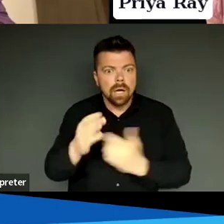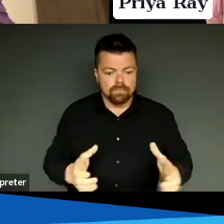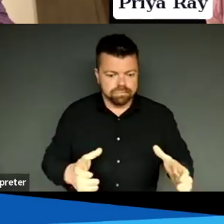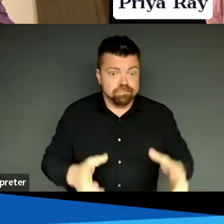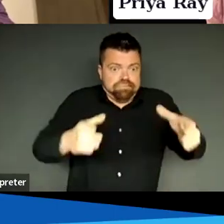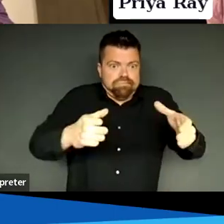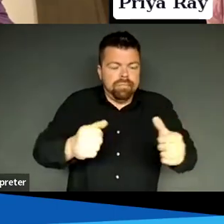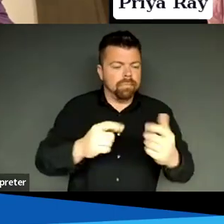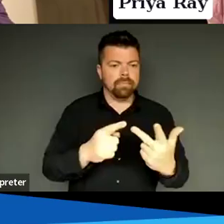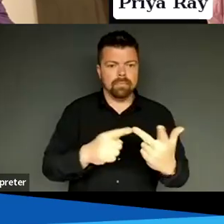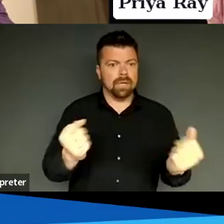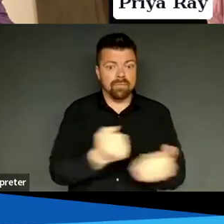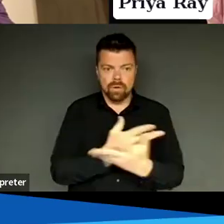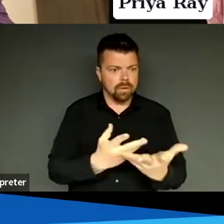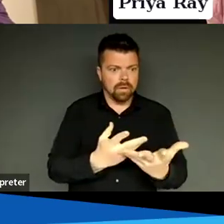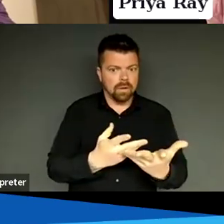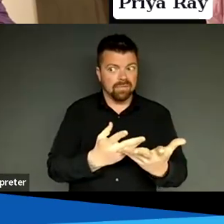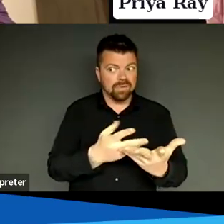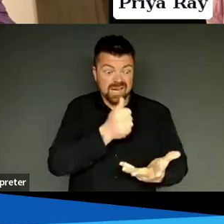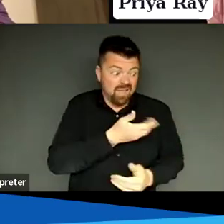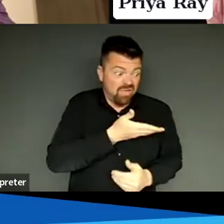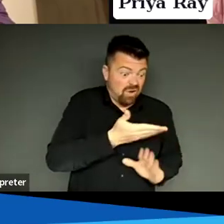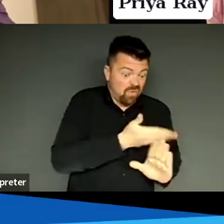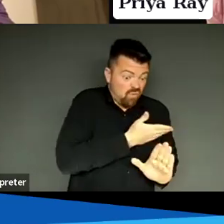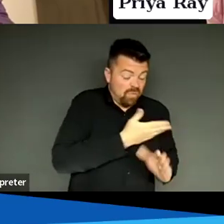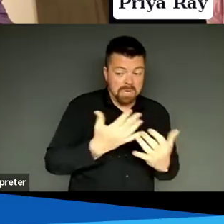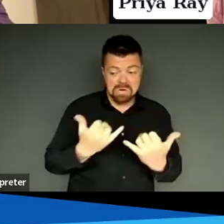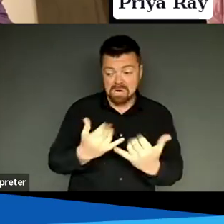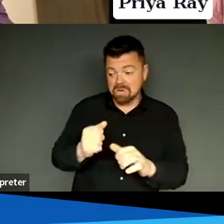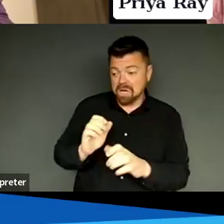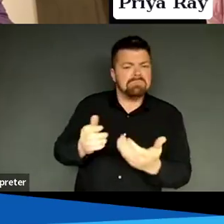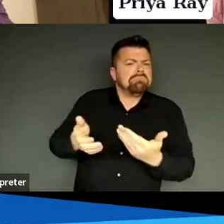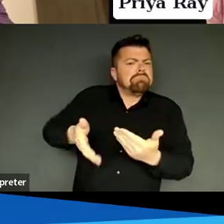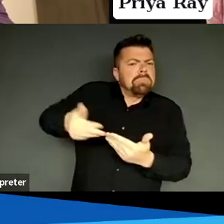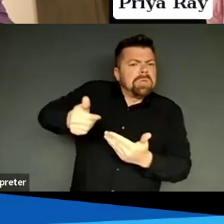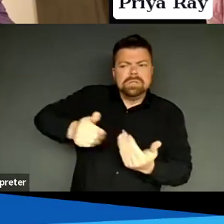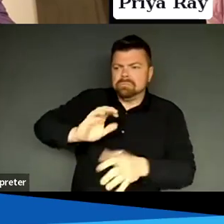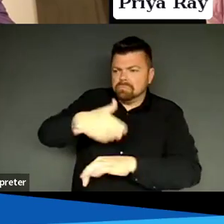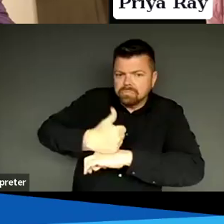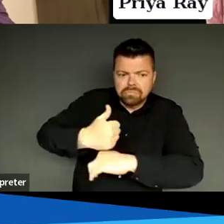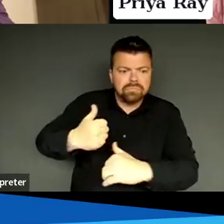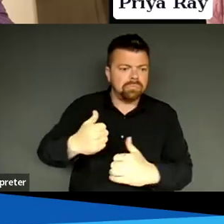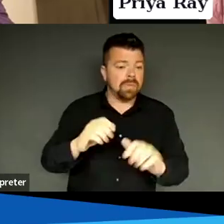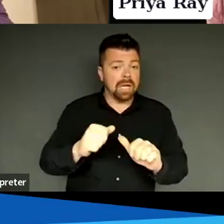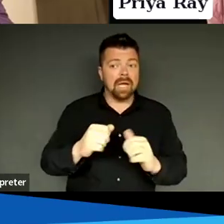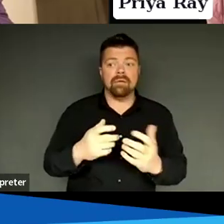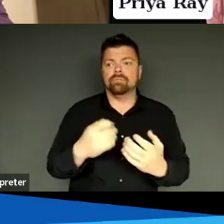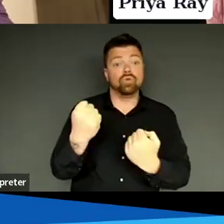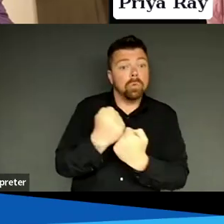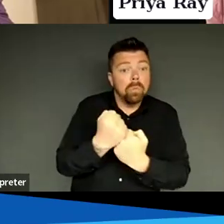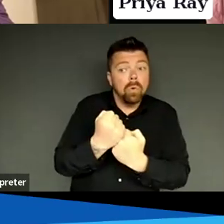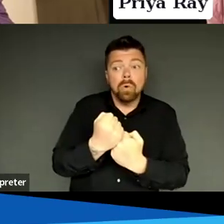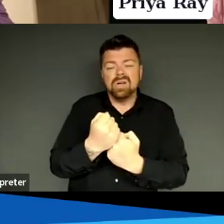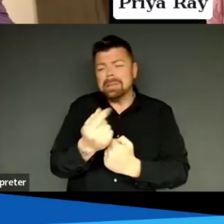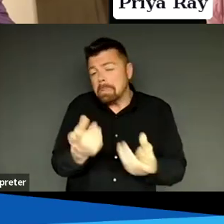exist earlier, which some of those things you can get pretty readily from your payer. And sometimes it's a little bit more of a challenge, but